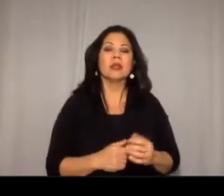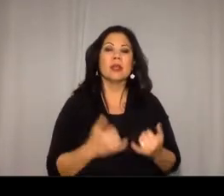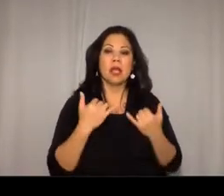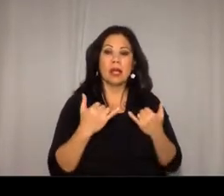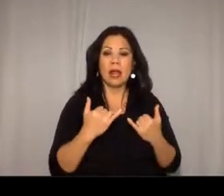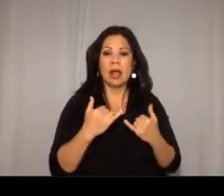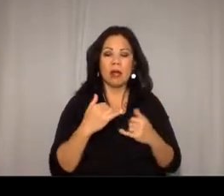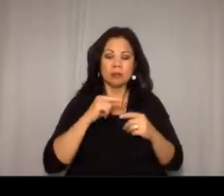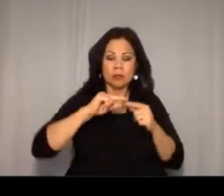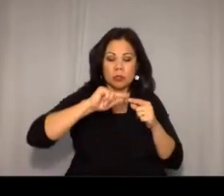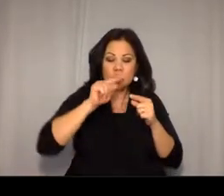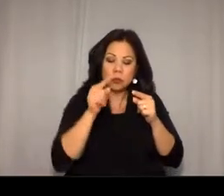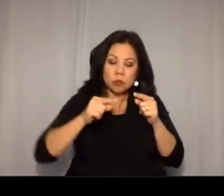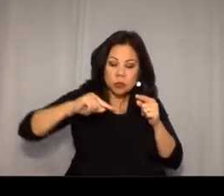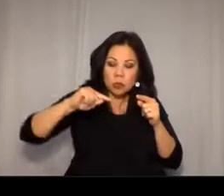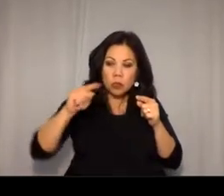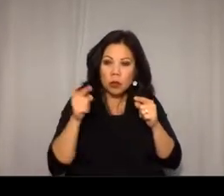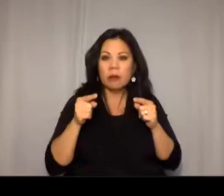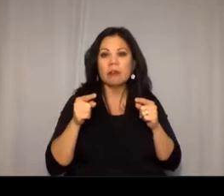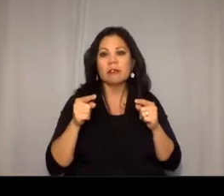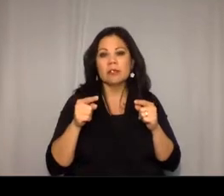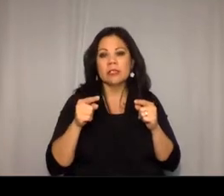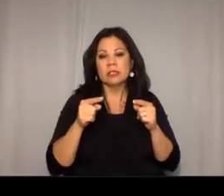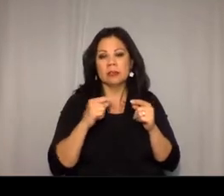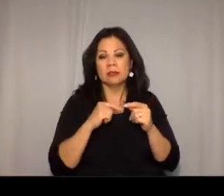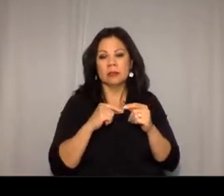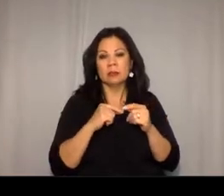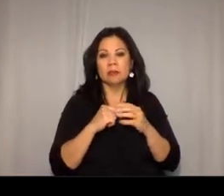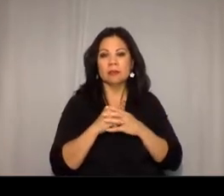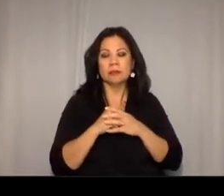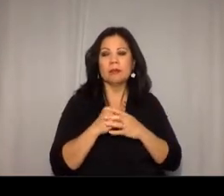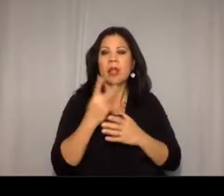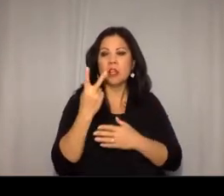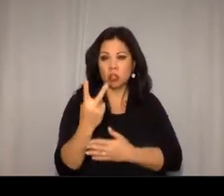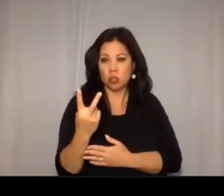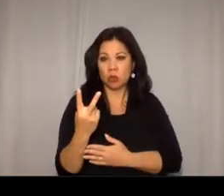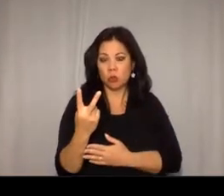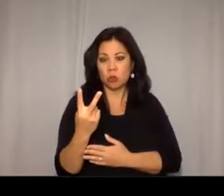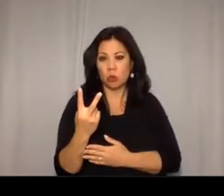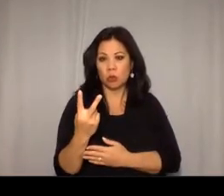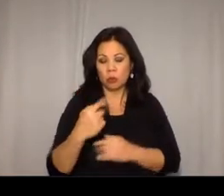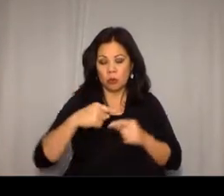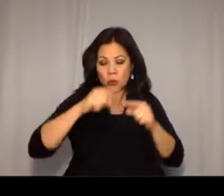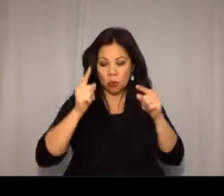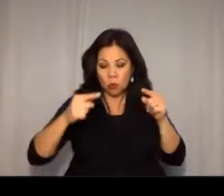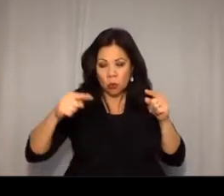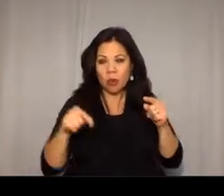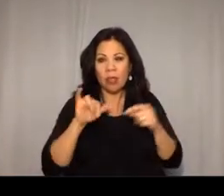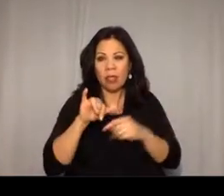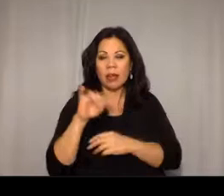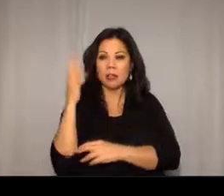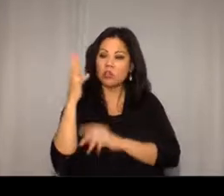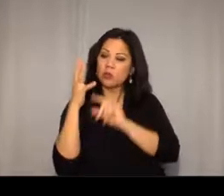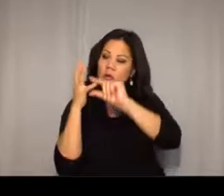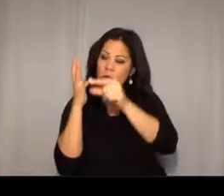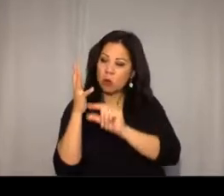of a curved line. And I'm going to mirror that curved line again. And this is the branch. So